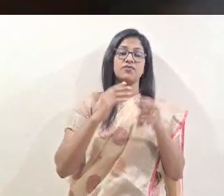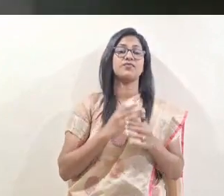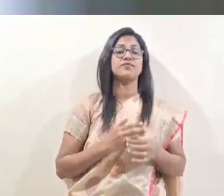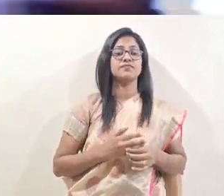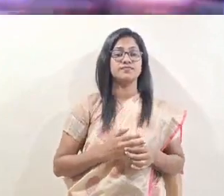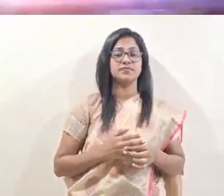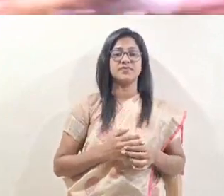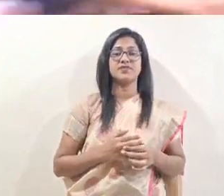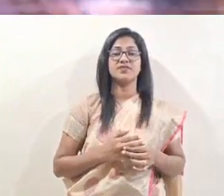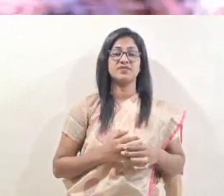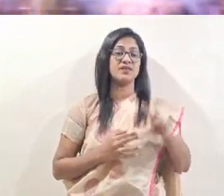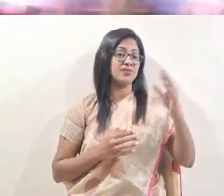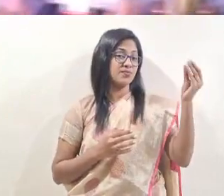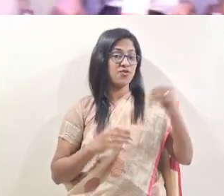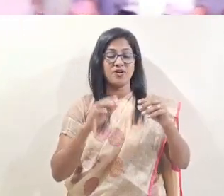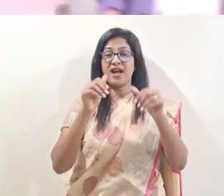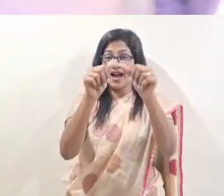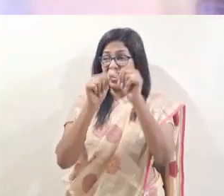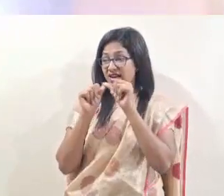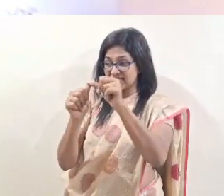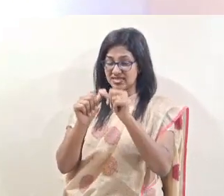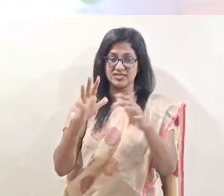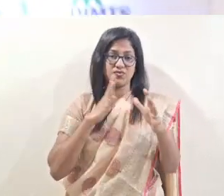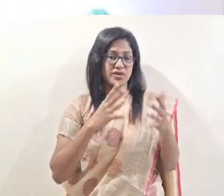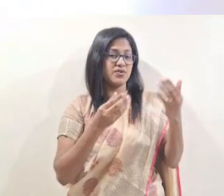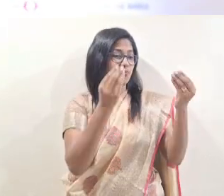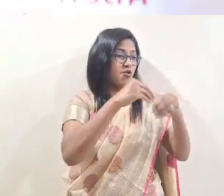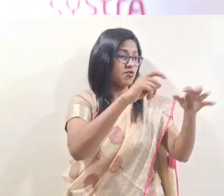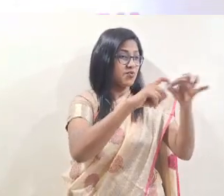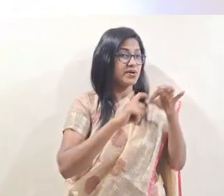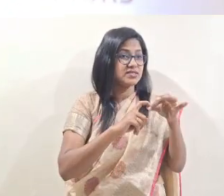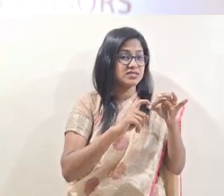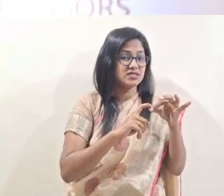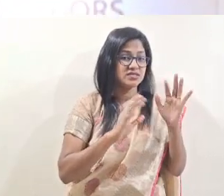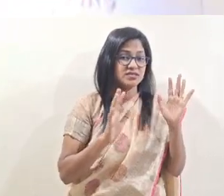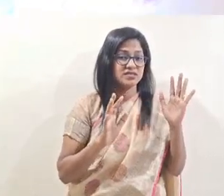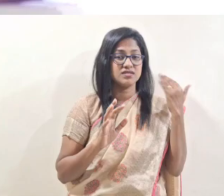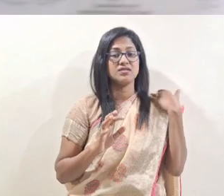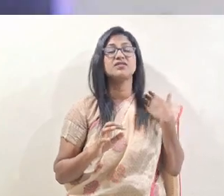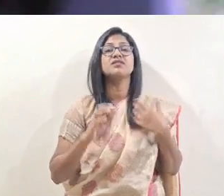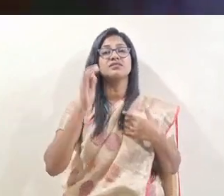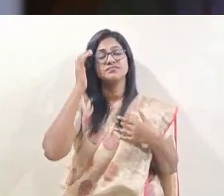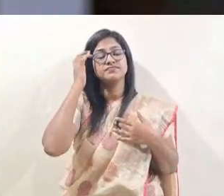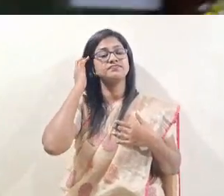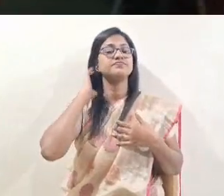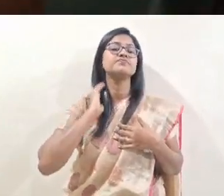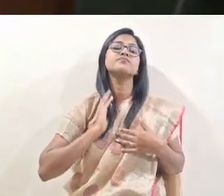we have a few more questions before we move on to the answers? Any more questions, please? Yes.